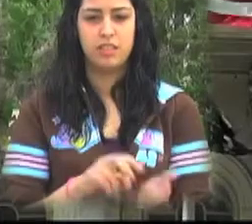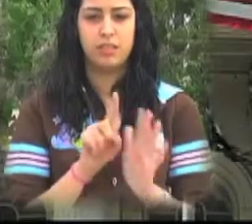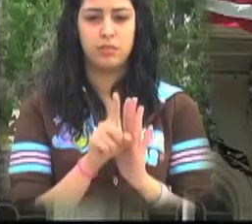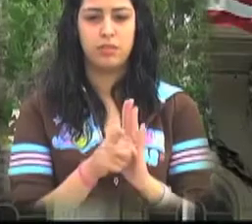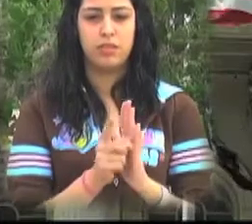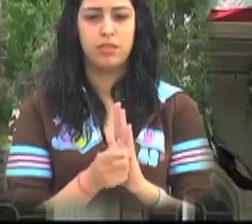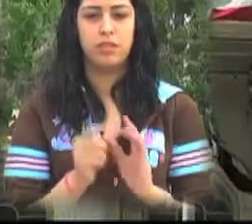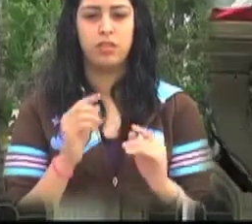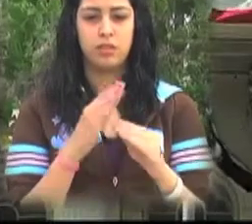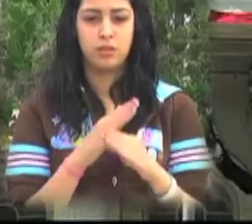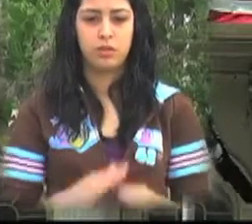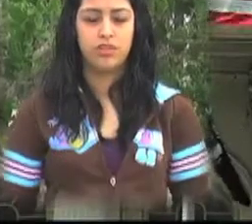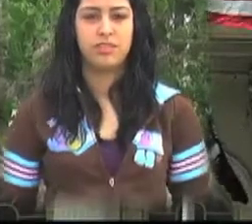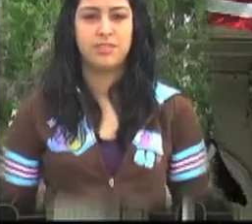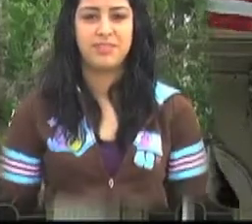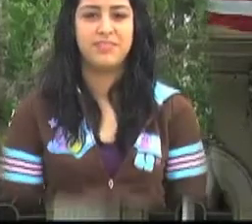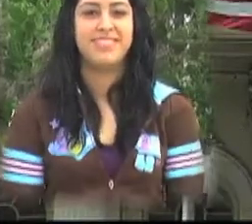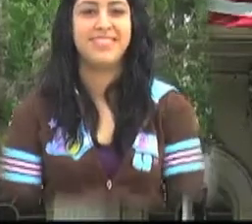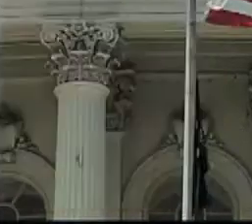for a moment of silence.